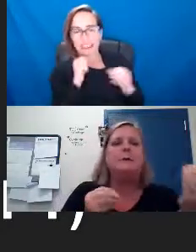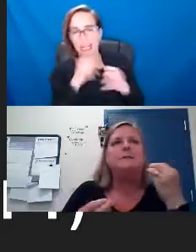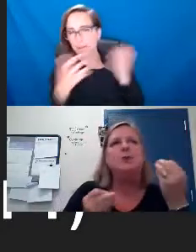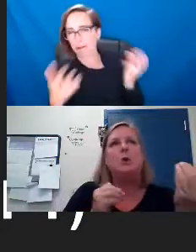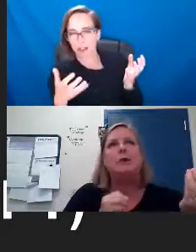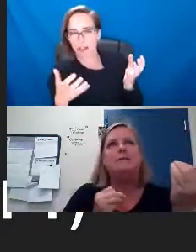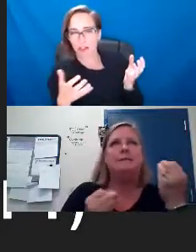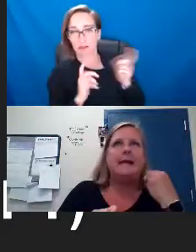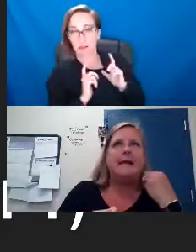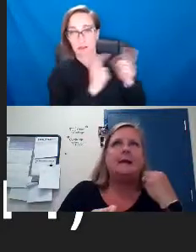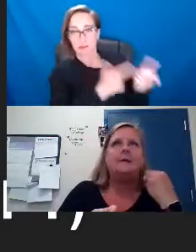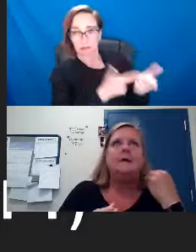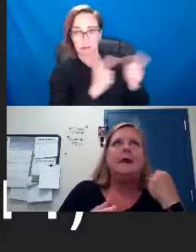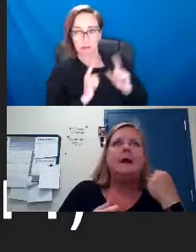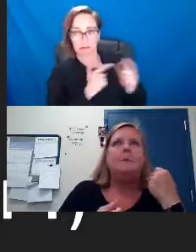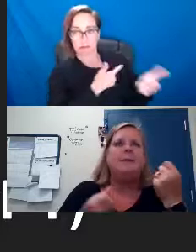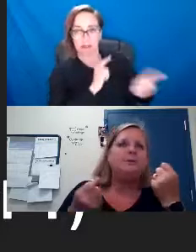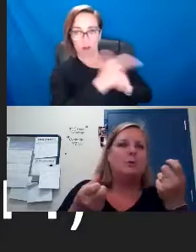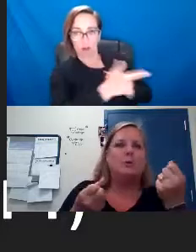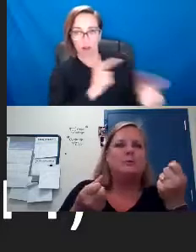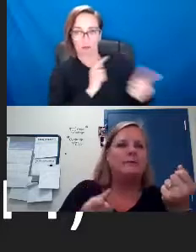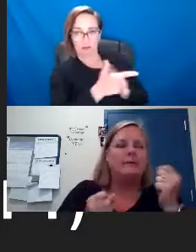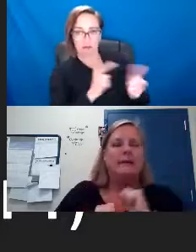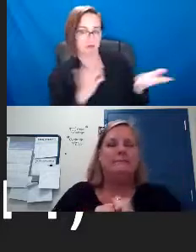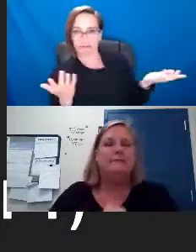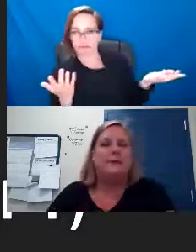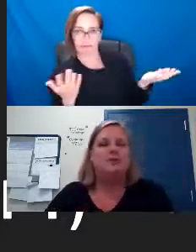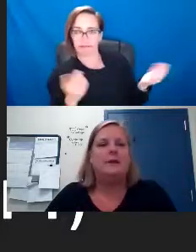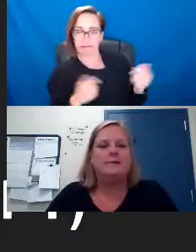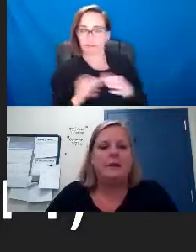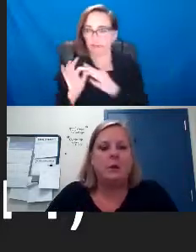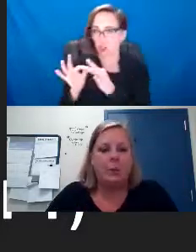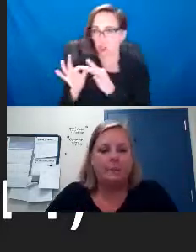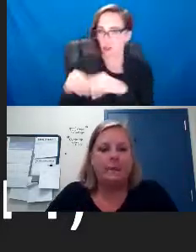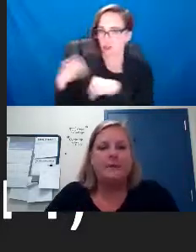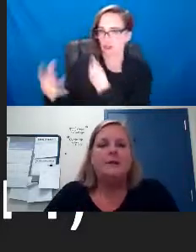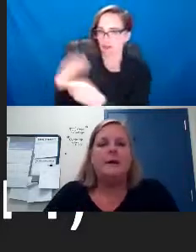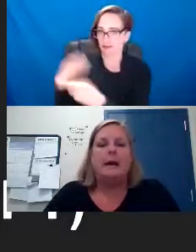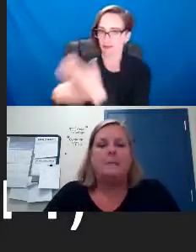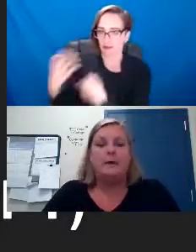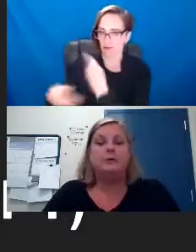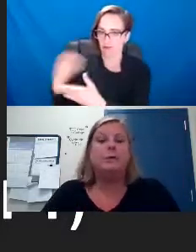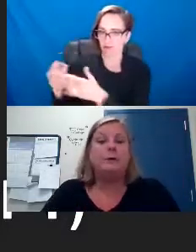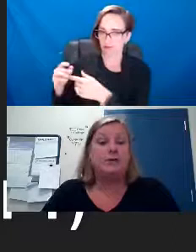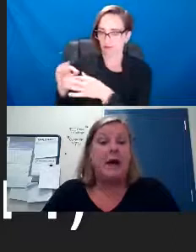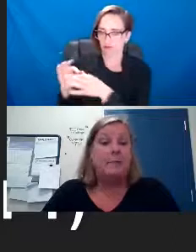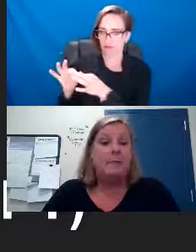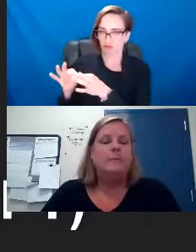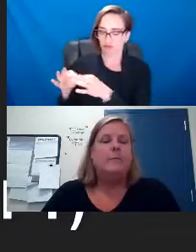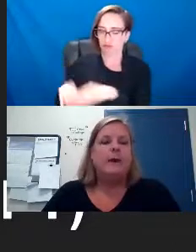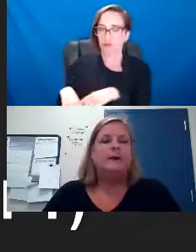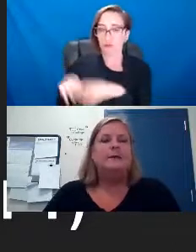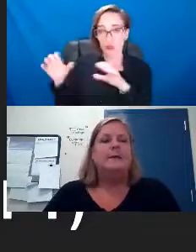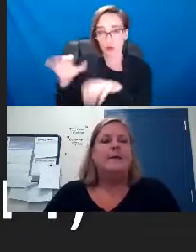asked, but there is no give and take. The interpreter is giving that information as they go. They're doing their